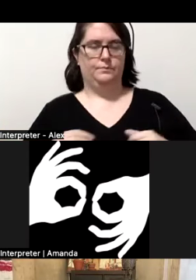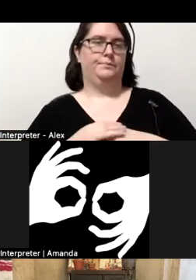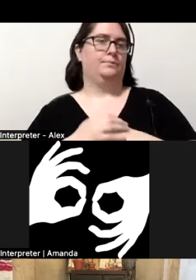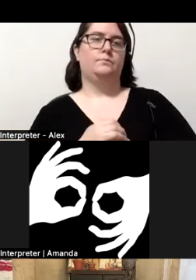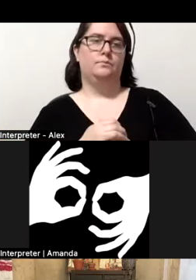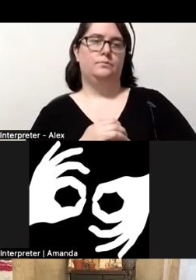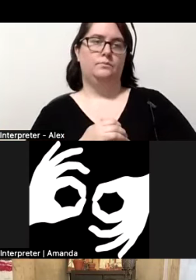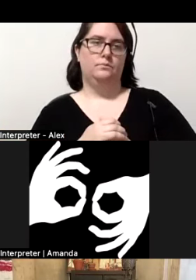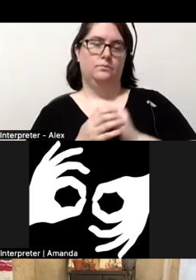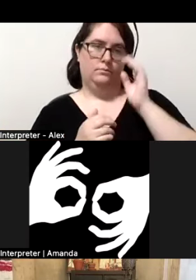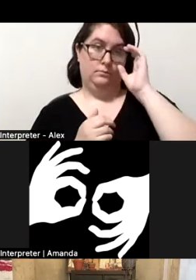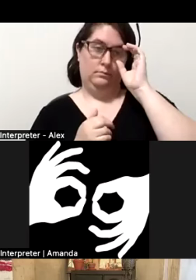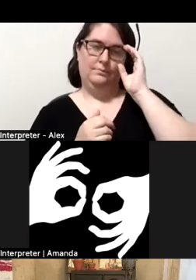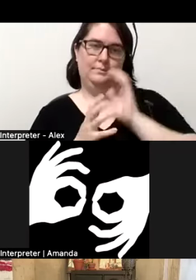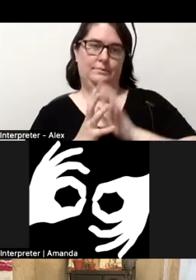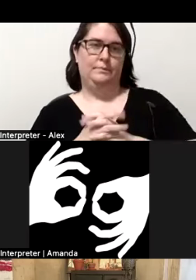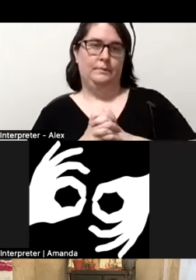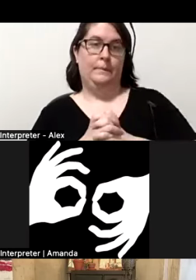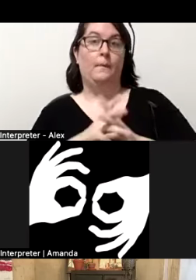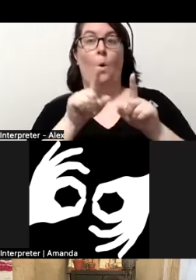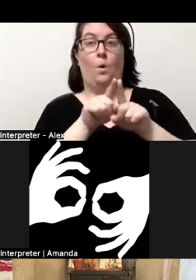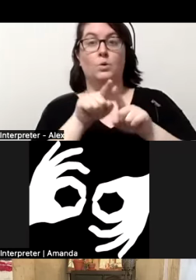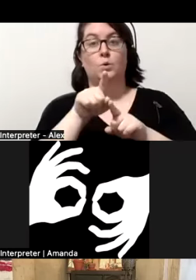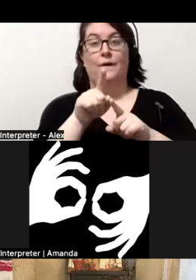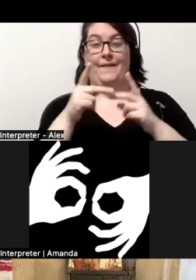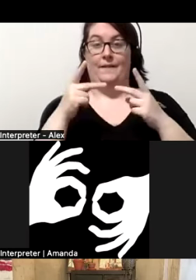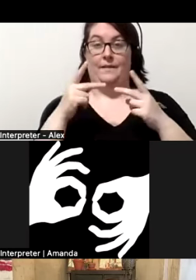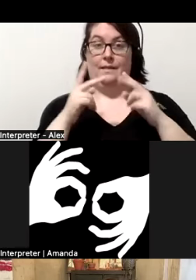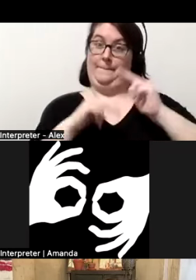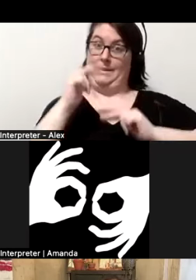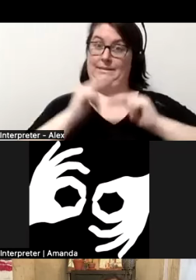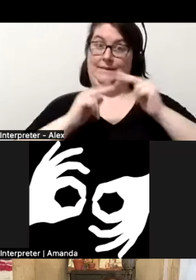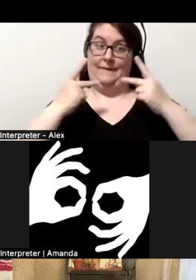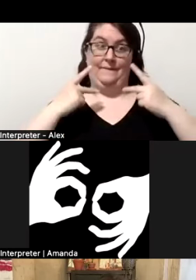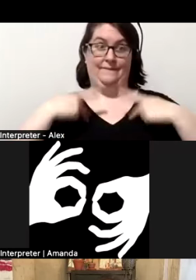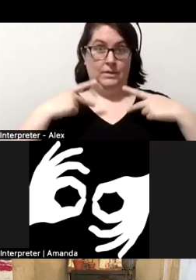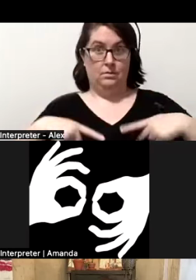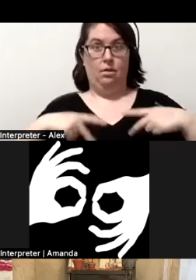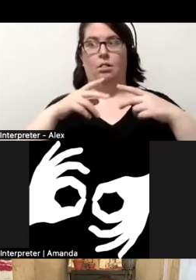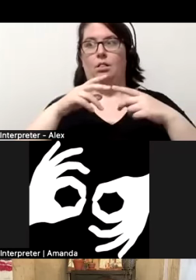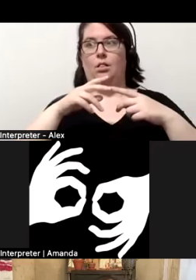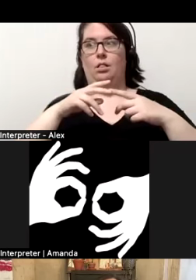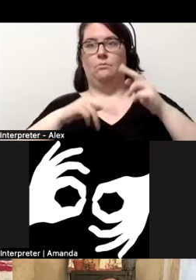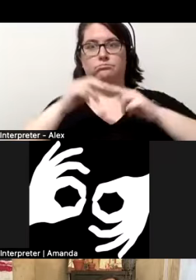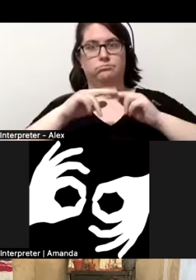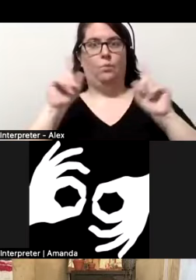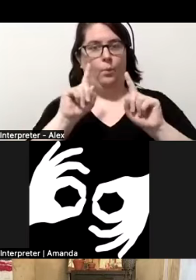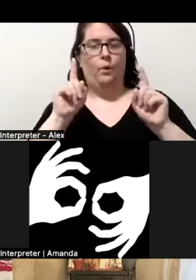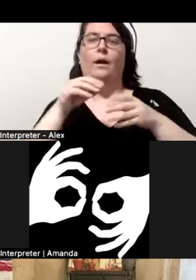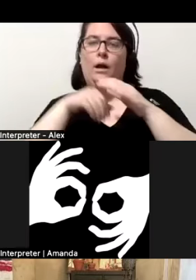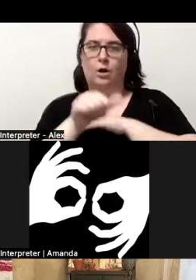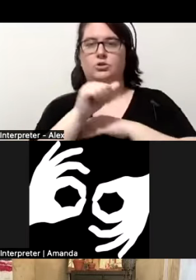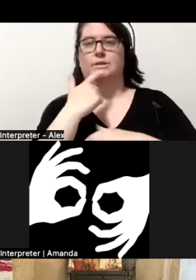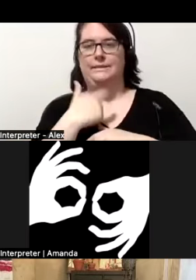In addition, you must be physically located and deliver programs and services within Kingston. So when we